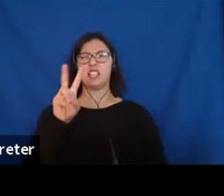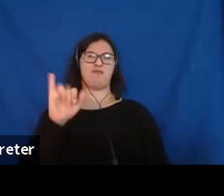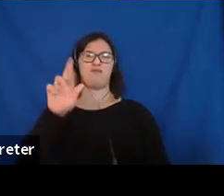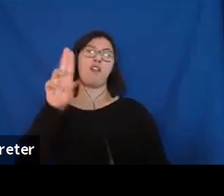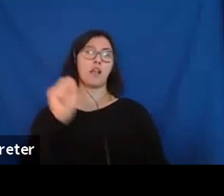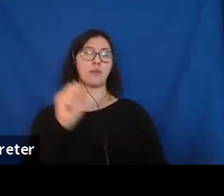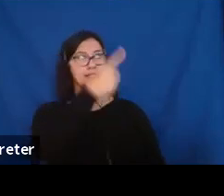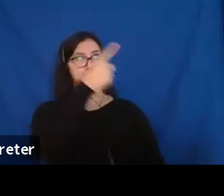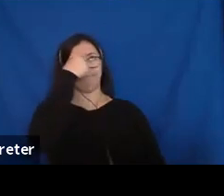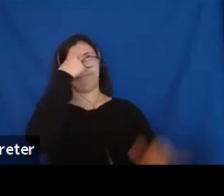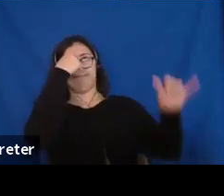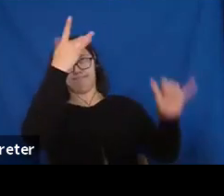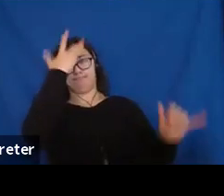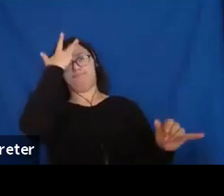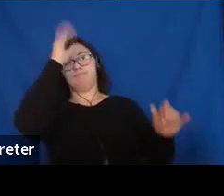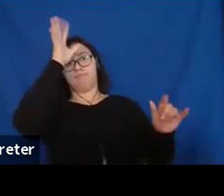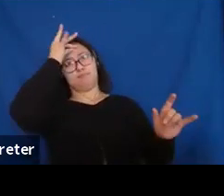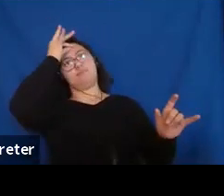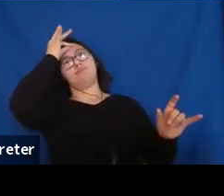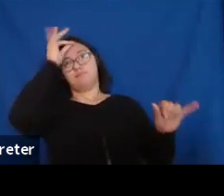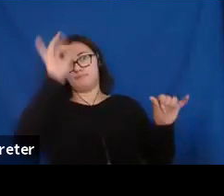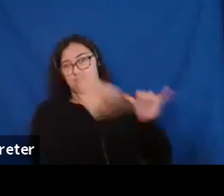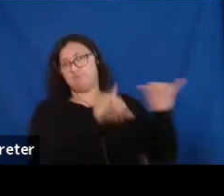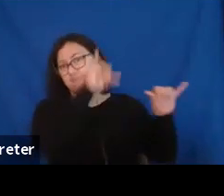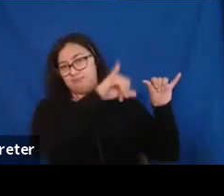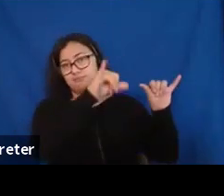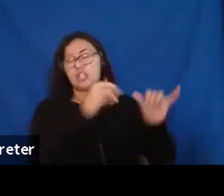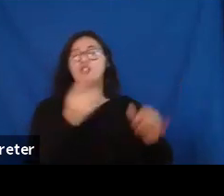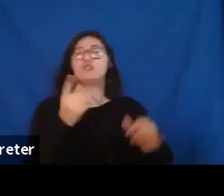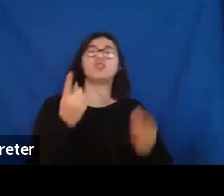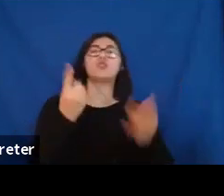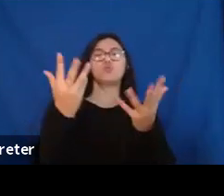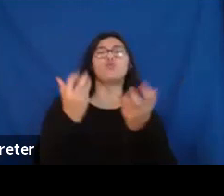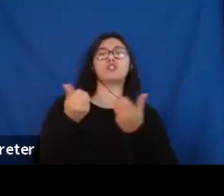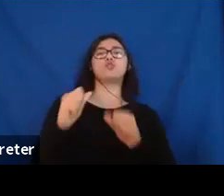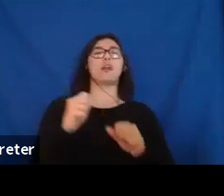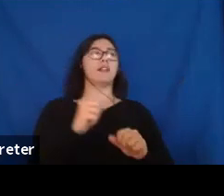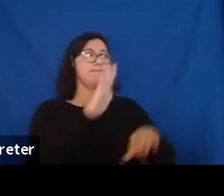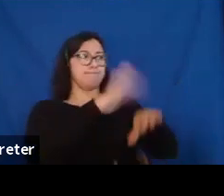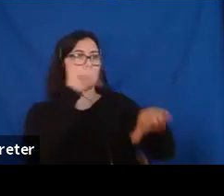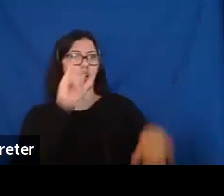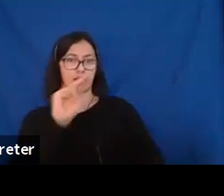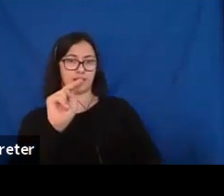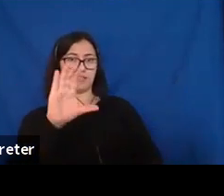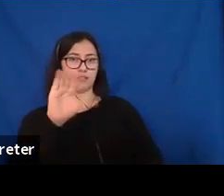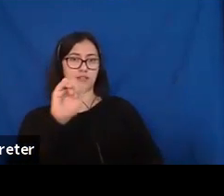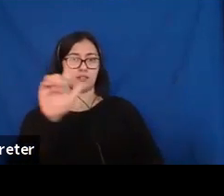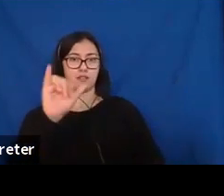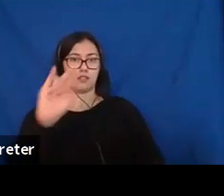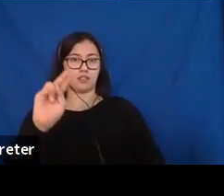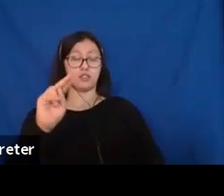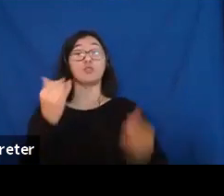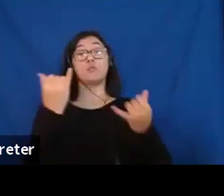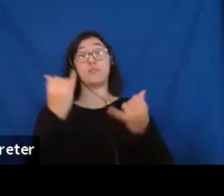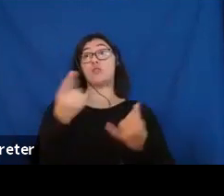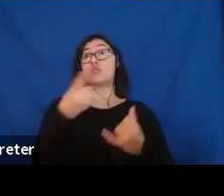sticks in his head. So you're going to try to have a call-in time with him. So you're going to go to your breakout groups and you're going to imagine